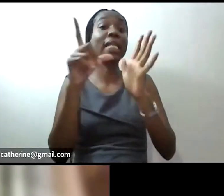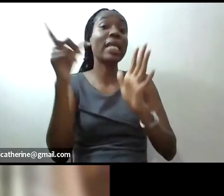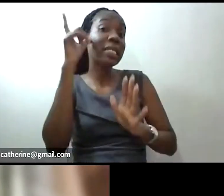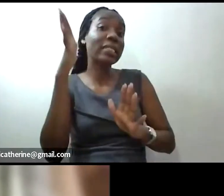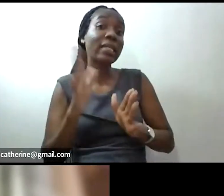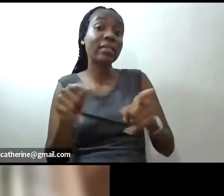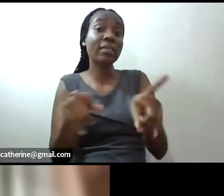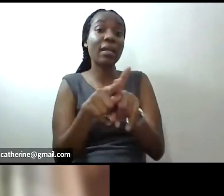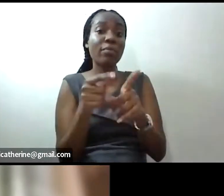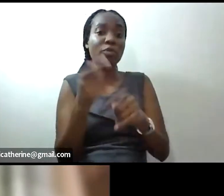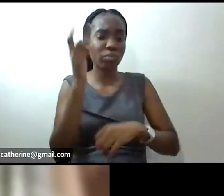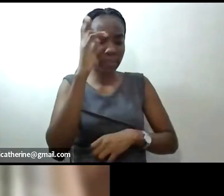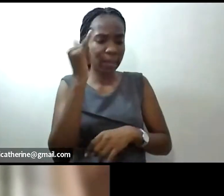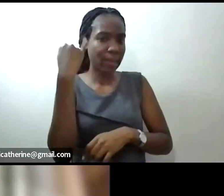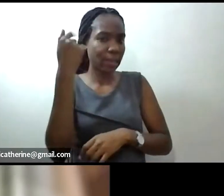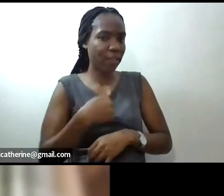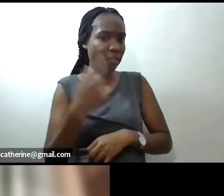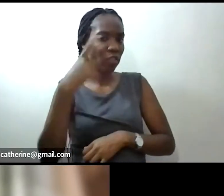of CBA and